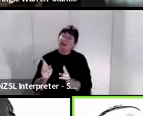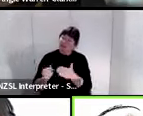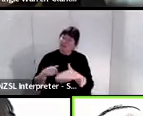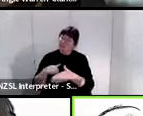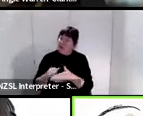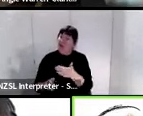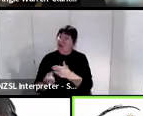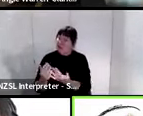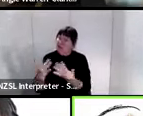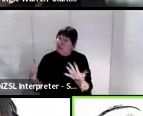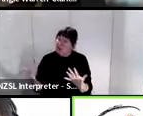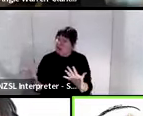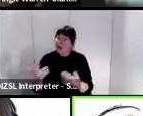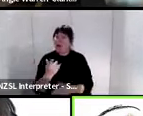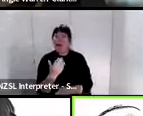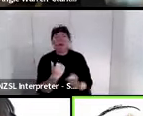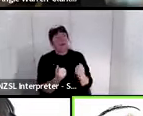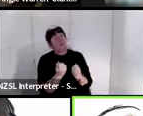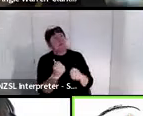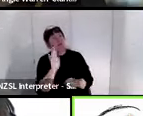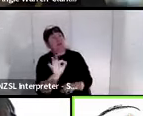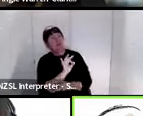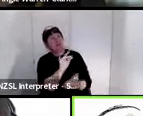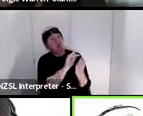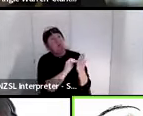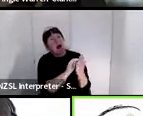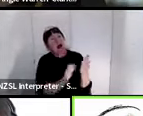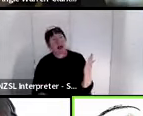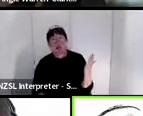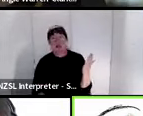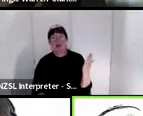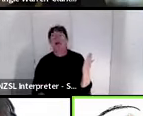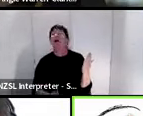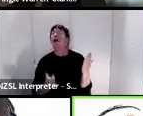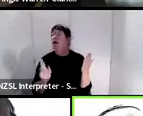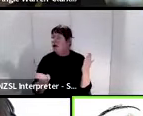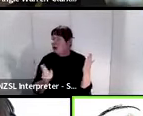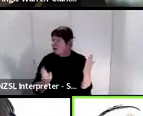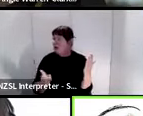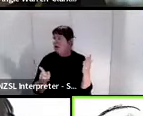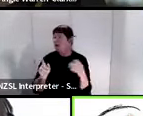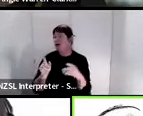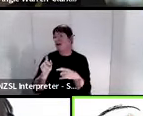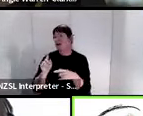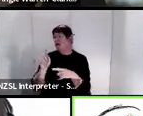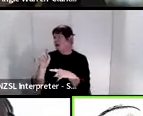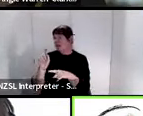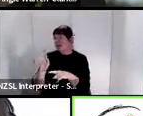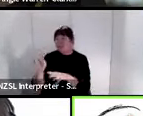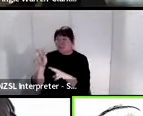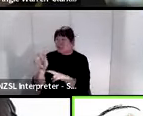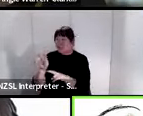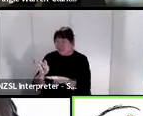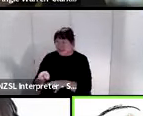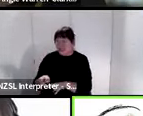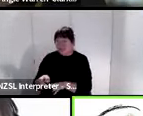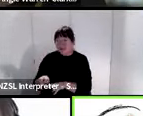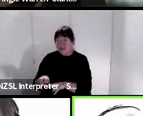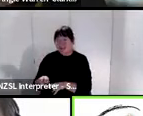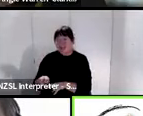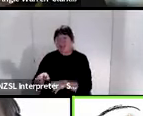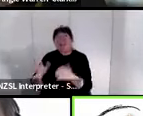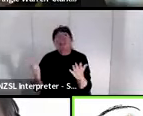We don't have braille at bus stops. Nobody knows when the bus is coming. We don't announce bus stops. Audio, using